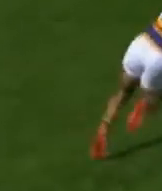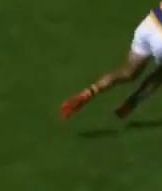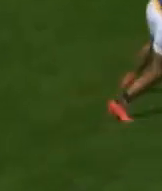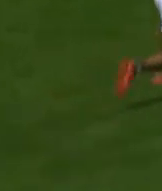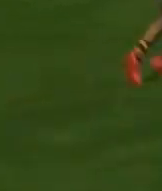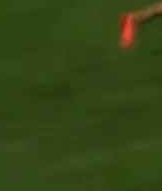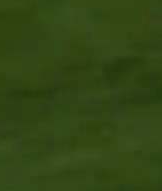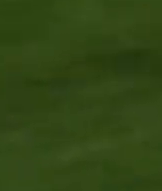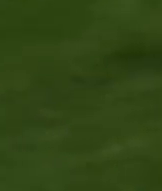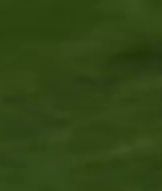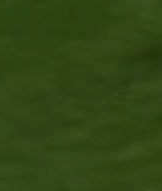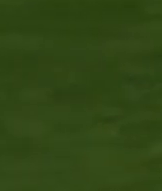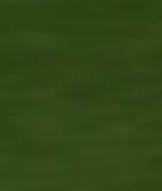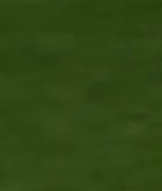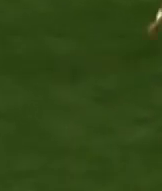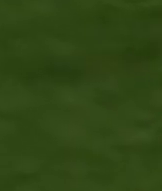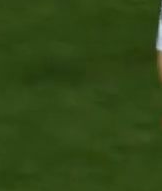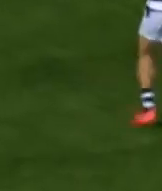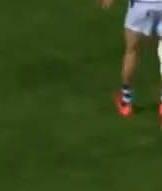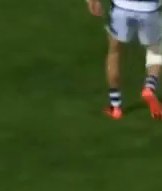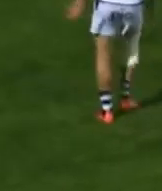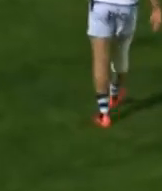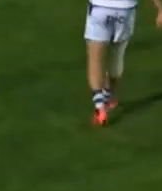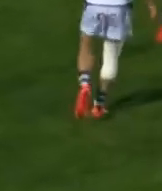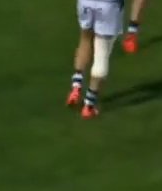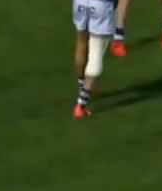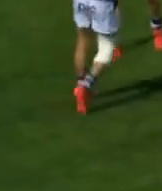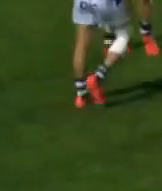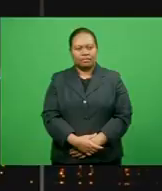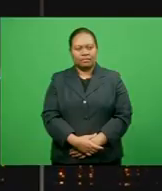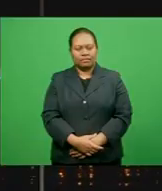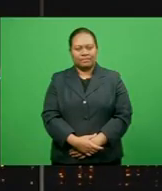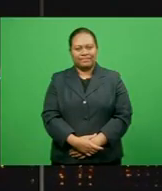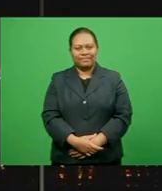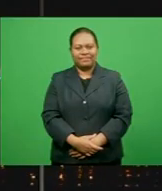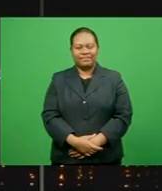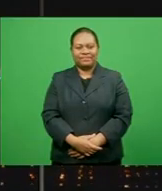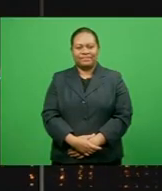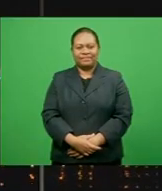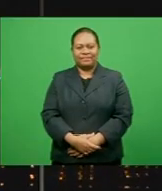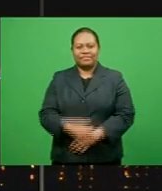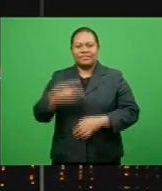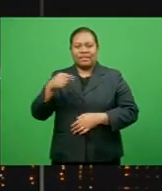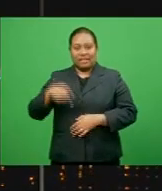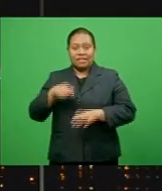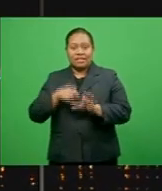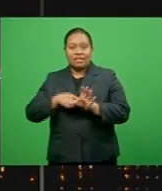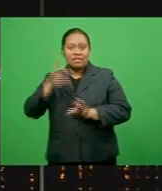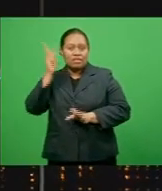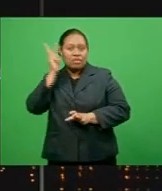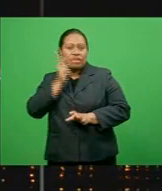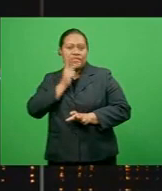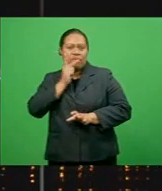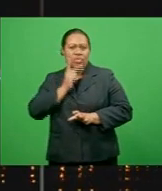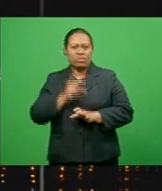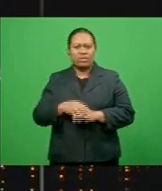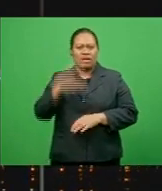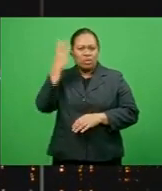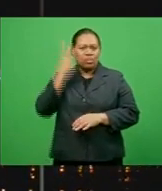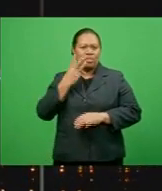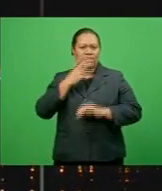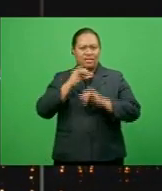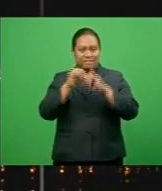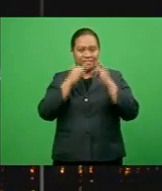Weir. Oh, it's all over the place there. 2020 Vodafone Women's Inter-District